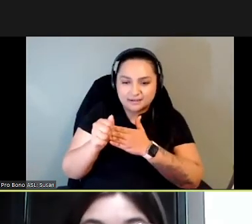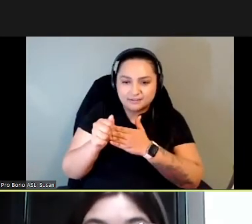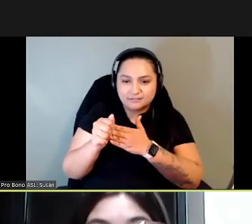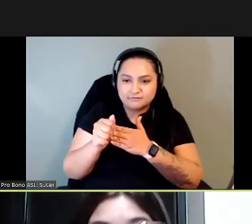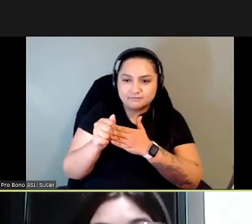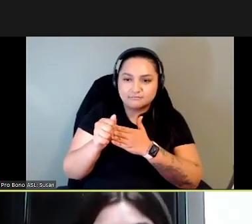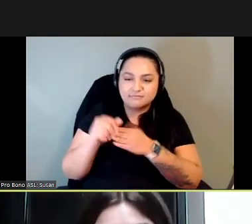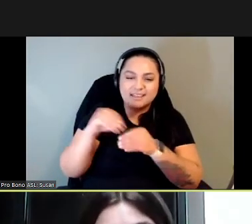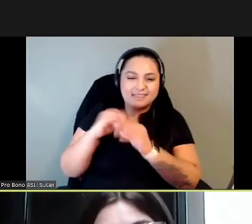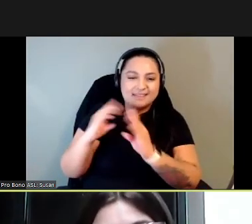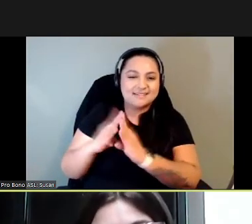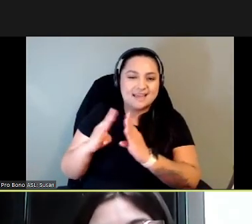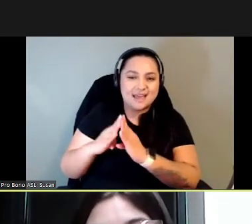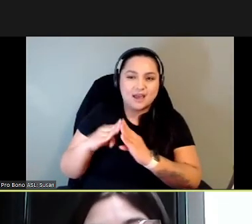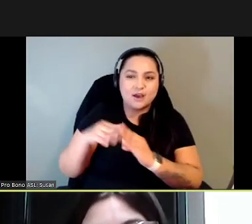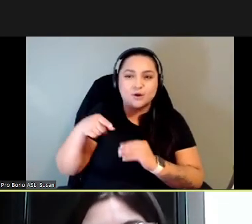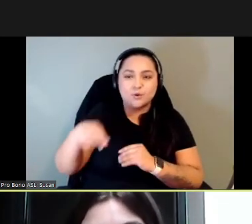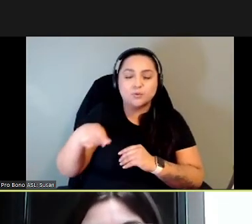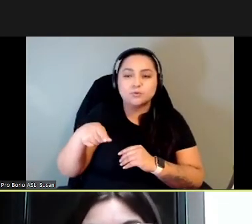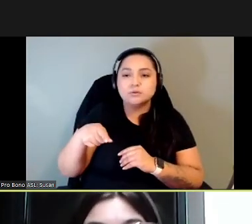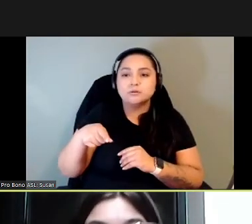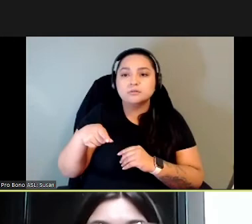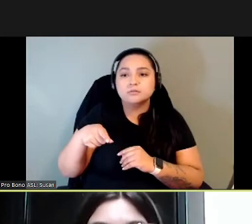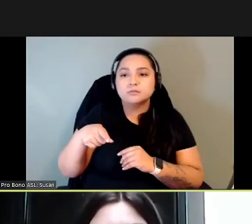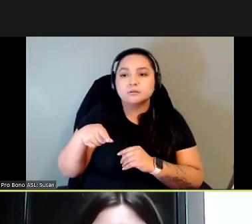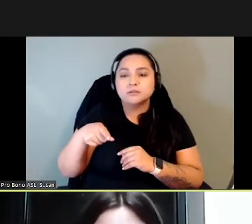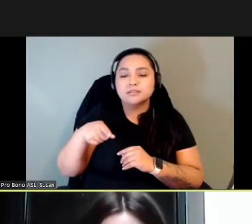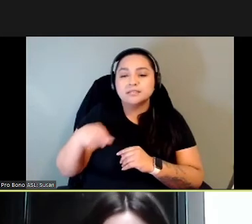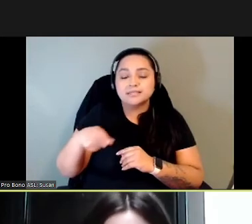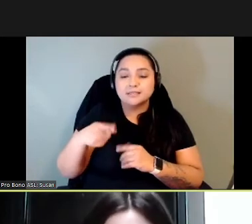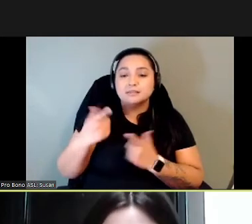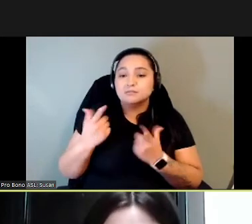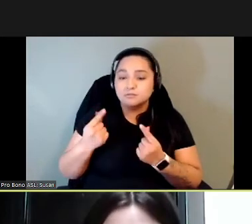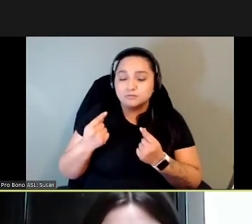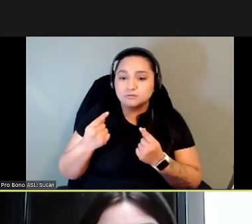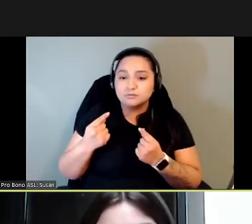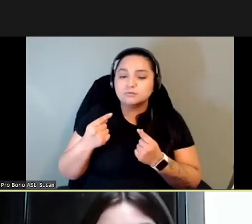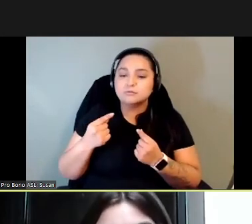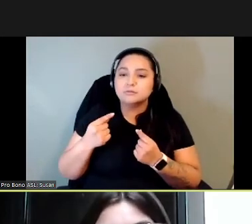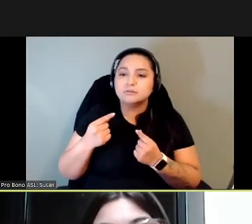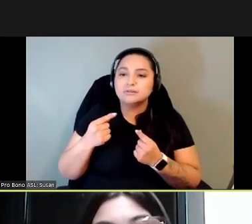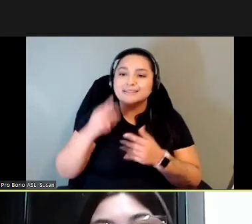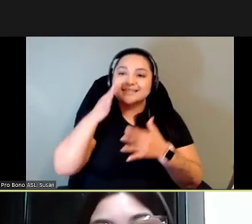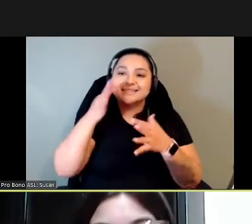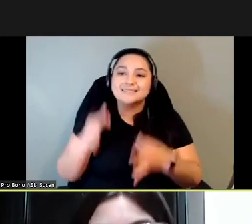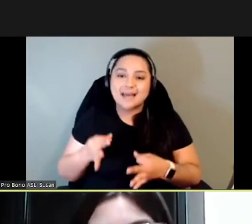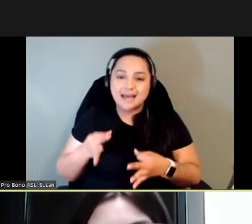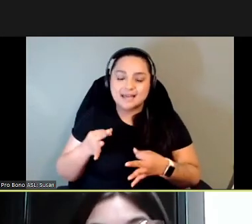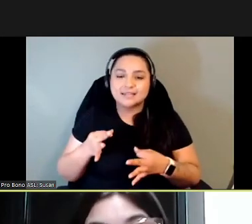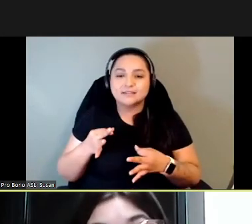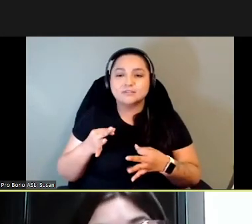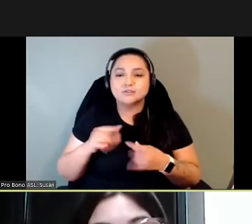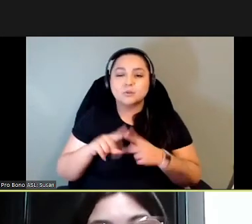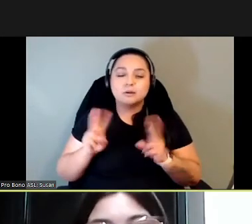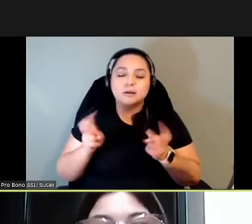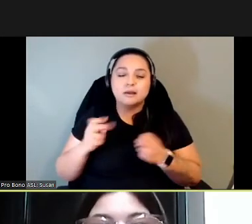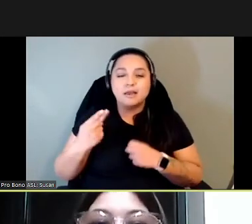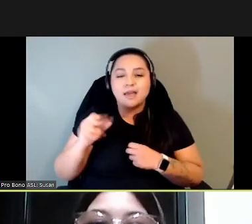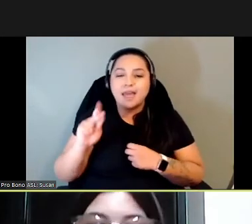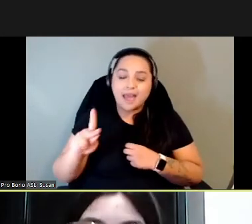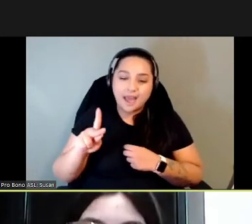town, and he, with few youngsters, he decided to hack it and to create another company in the same